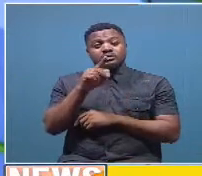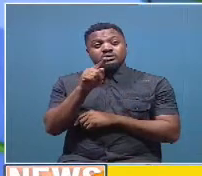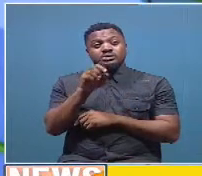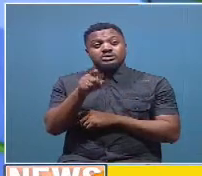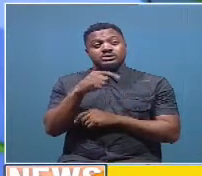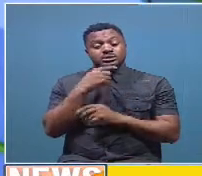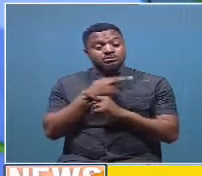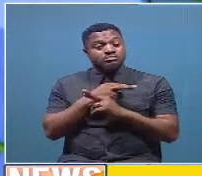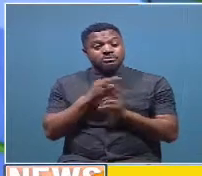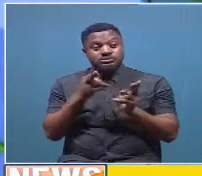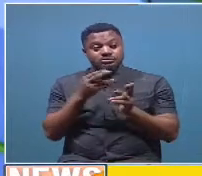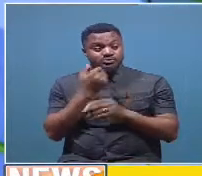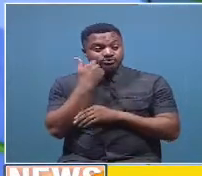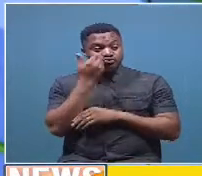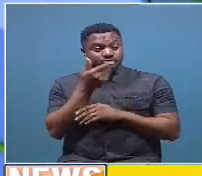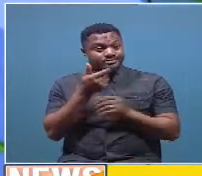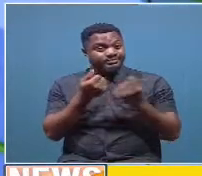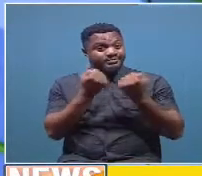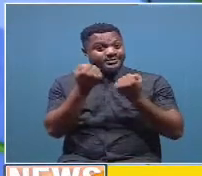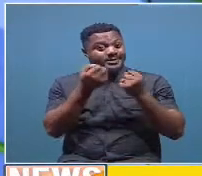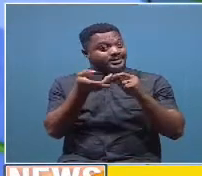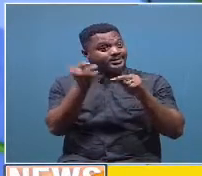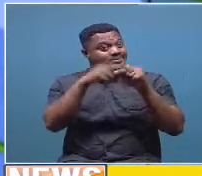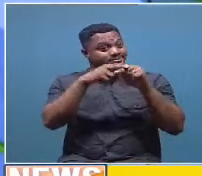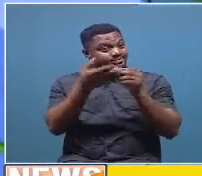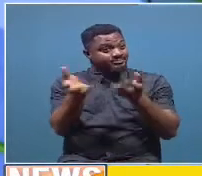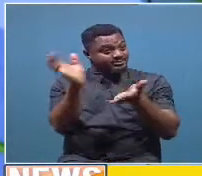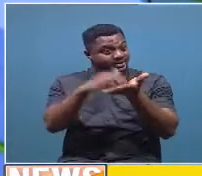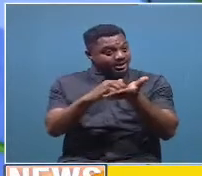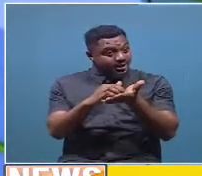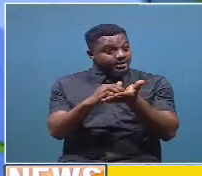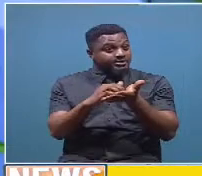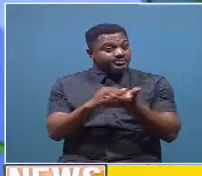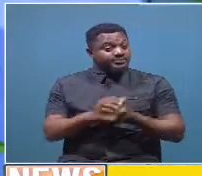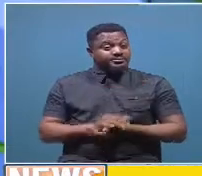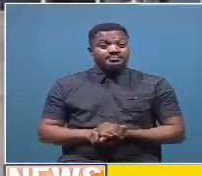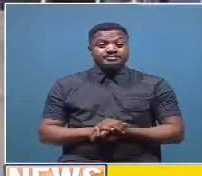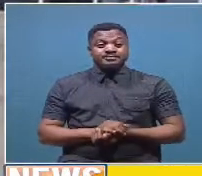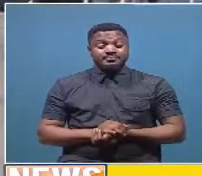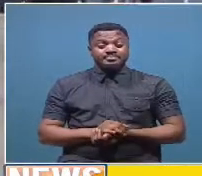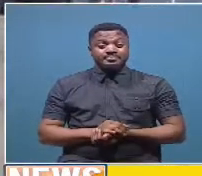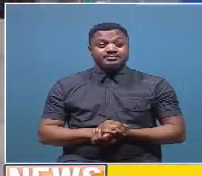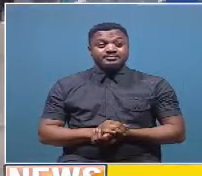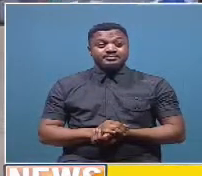readies passengers for another adjustment in transport fares.